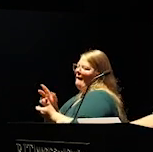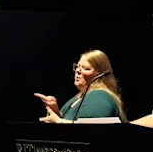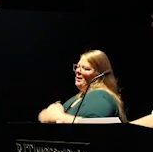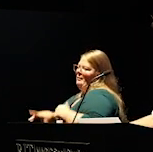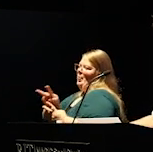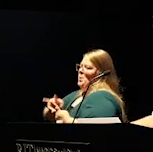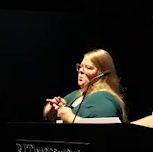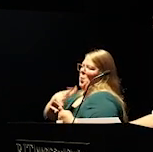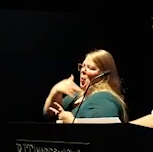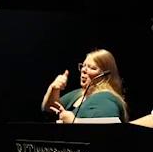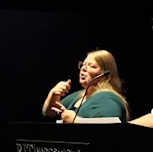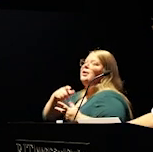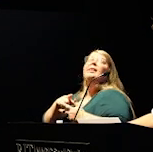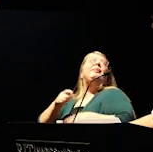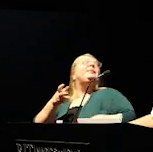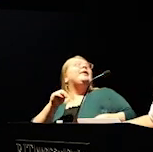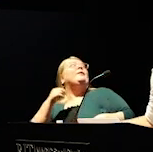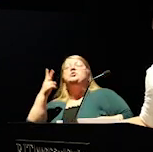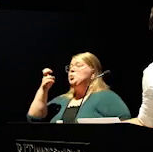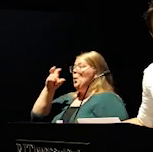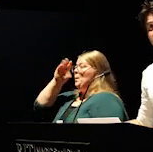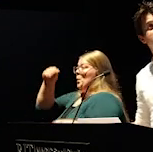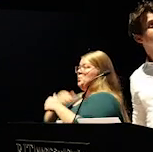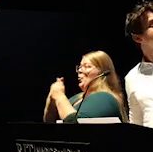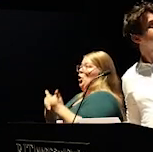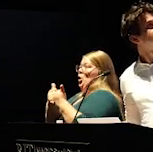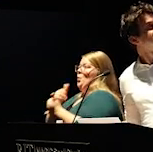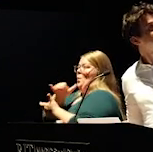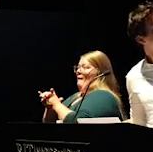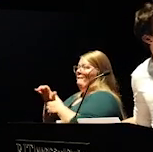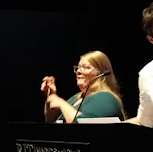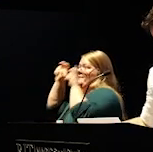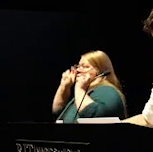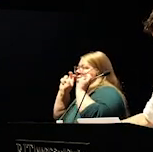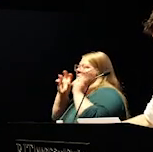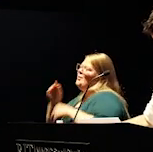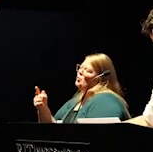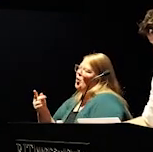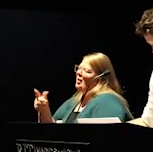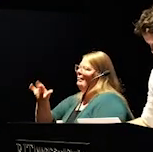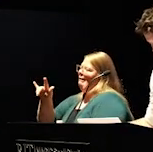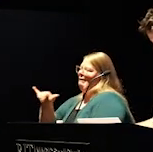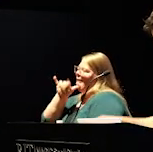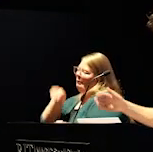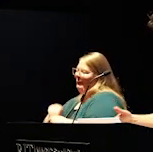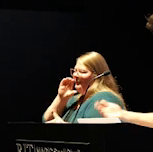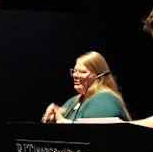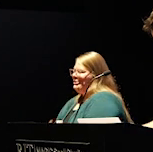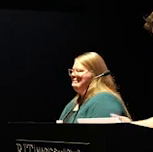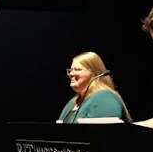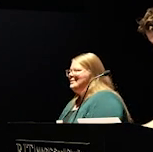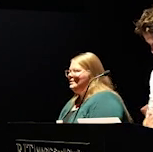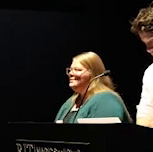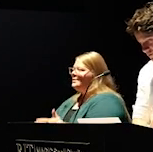Otis, up there. So that's what I do. We also have a dog named Louie, who is not in the photo. And I forget to